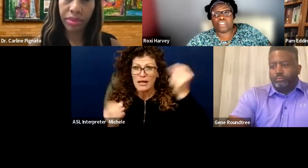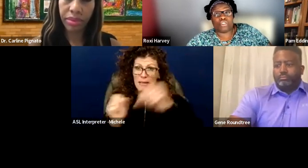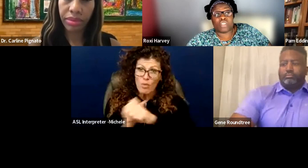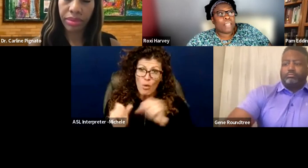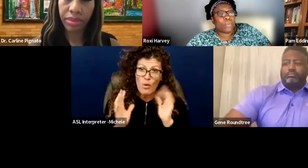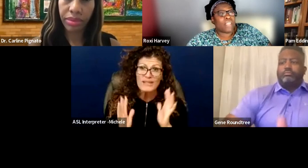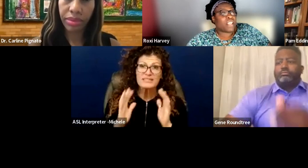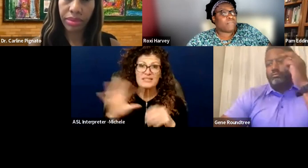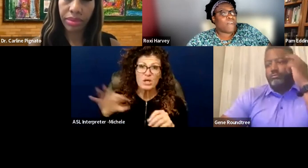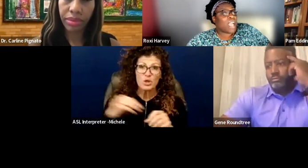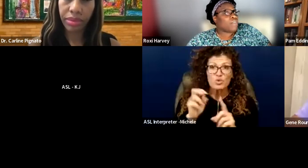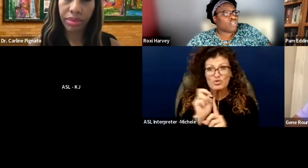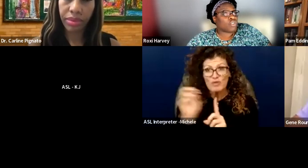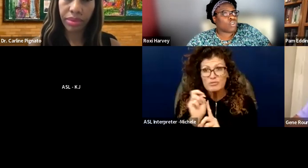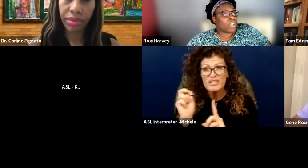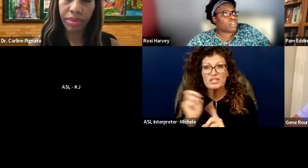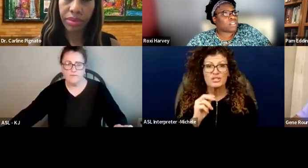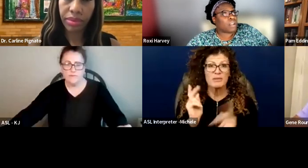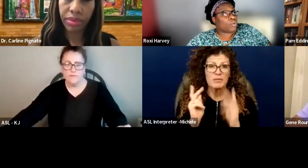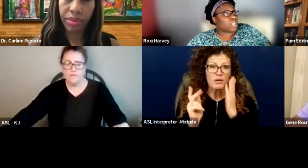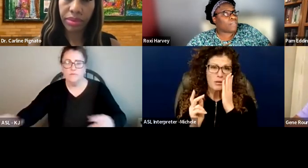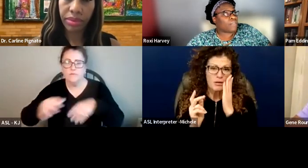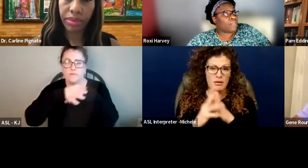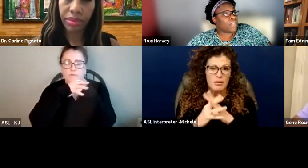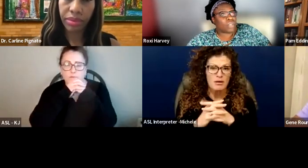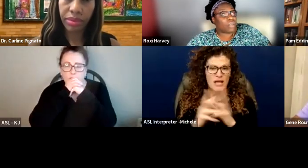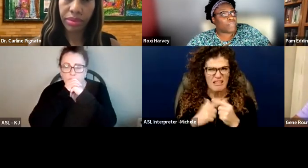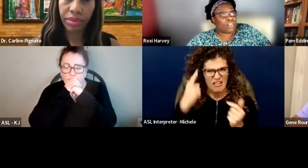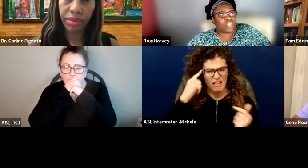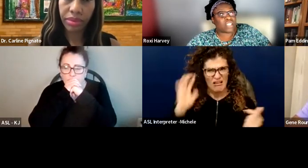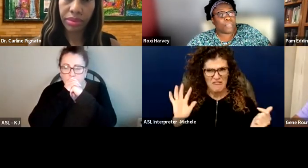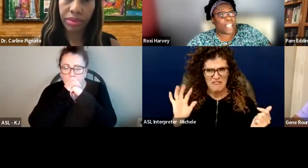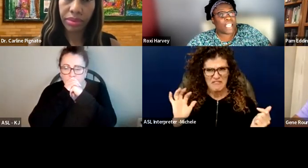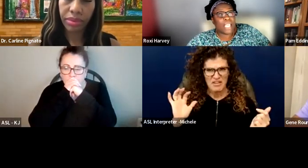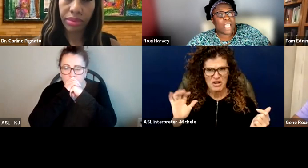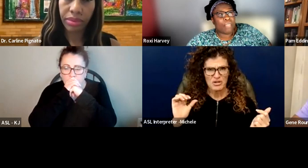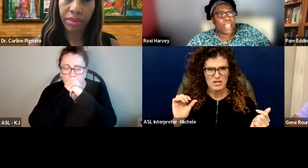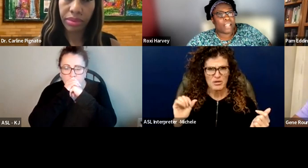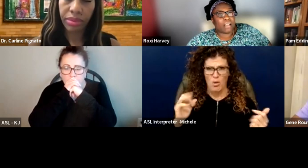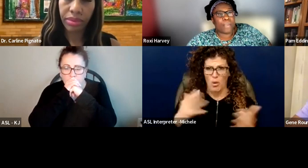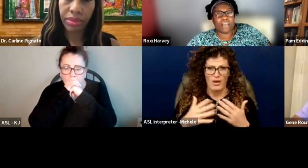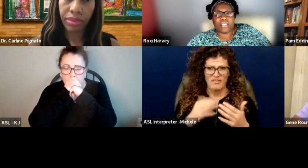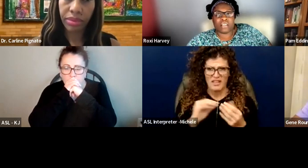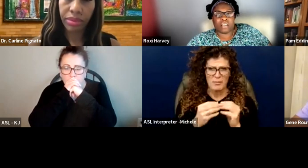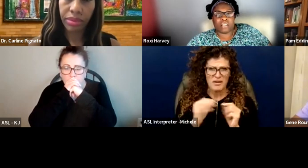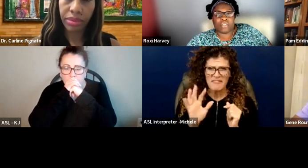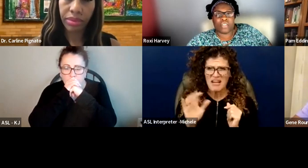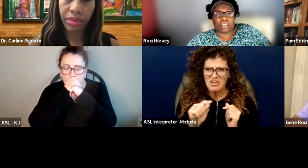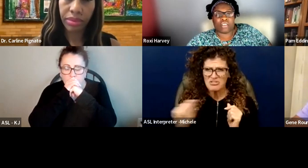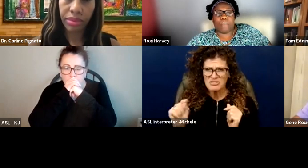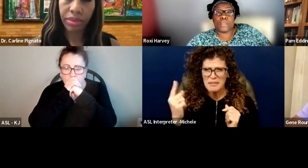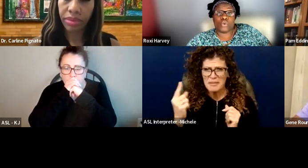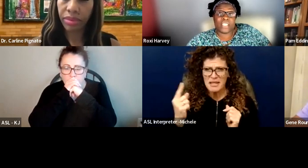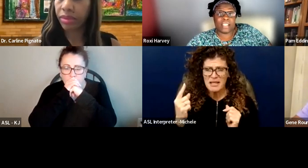that include the people who transport our children. Then when I think of 500 or whatever this number was, I forget what it was, 500 and something,